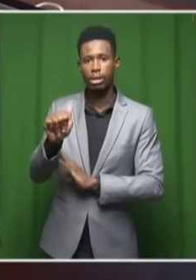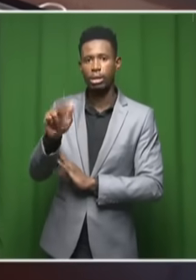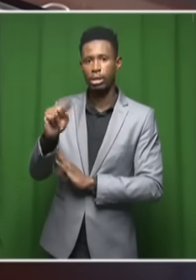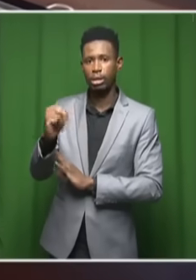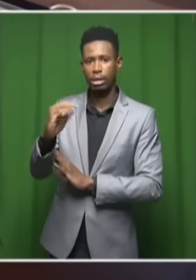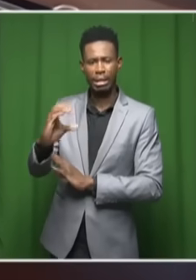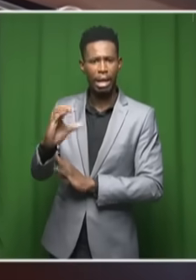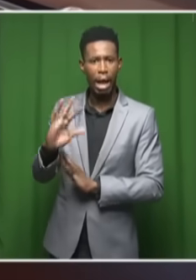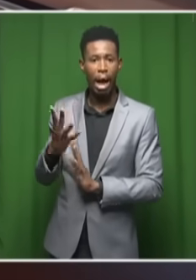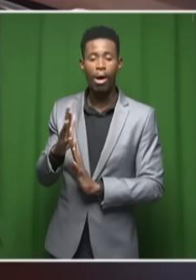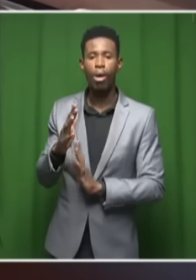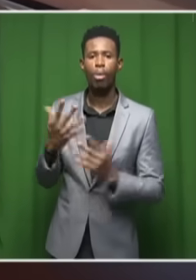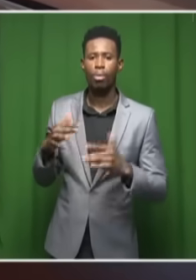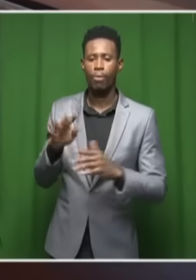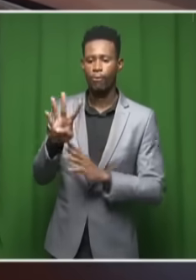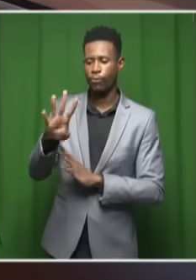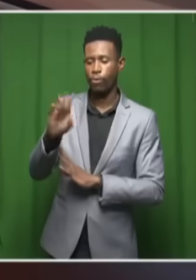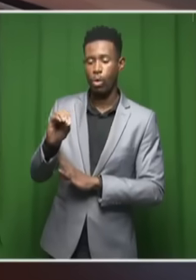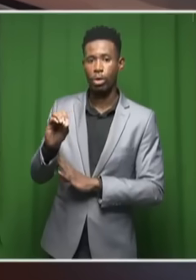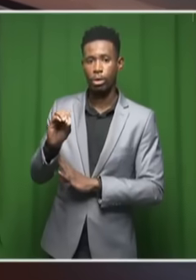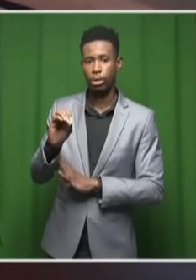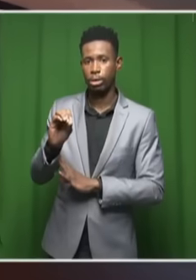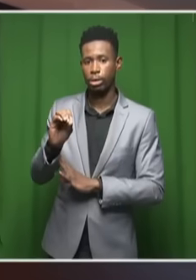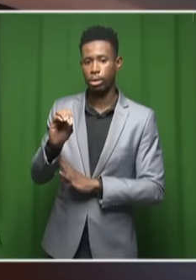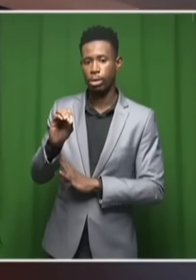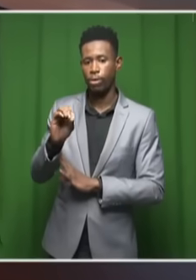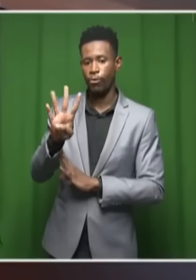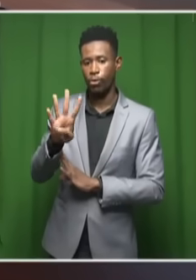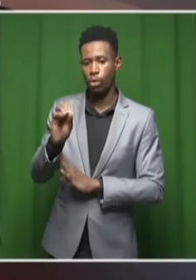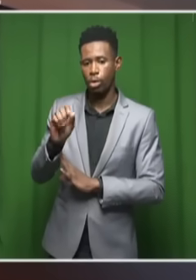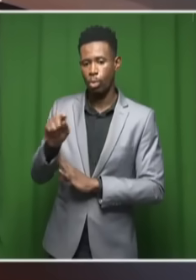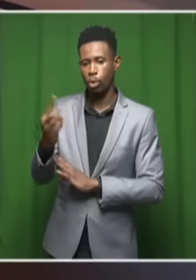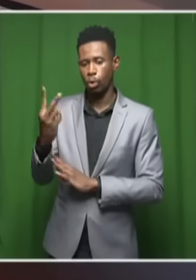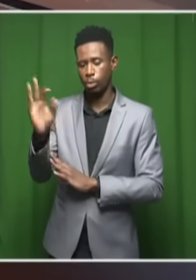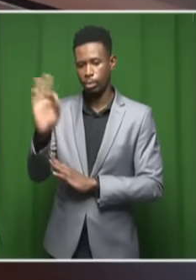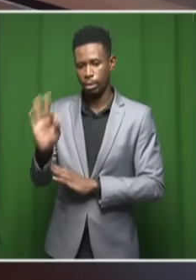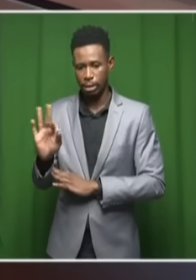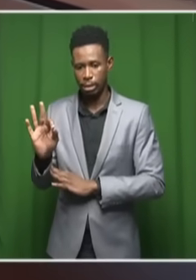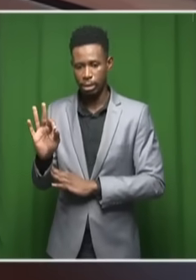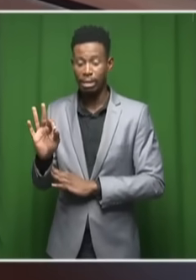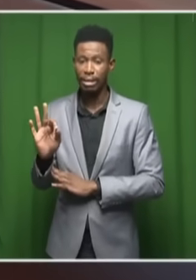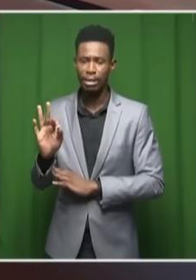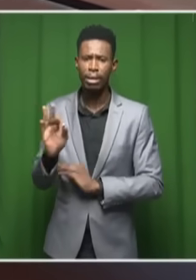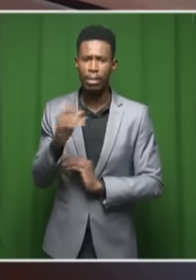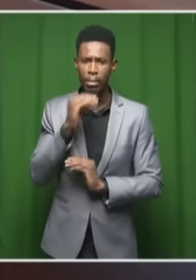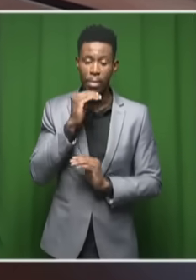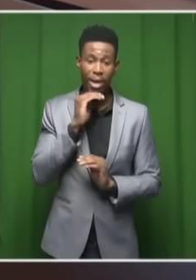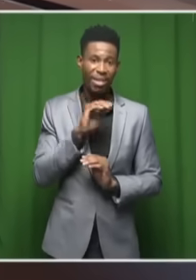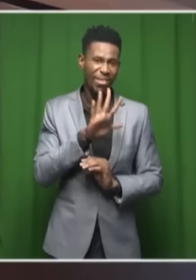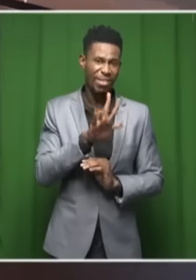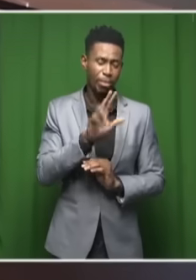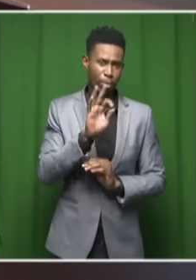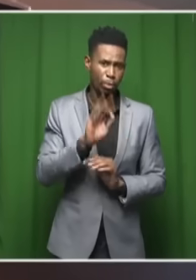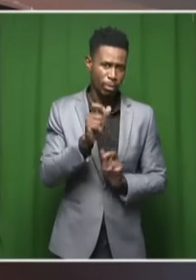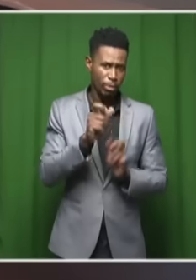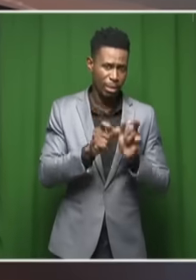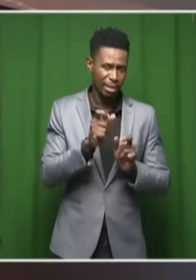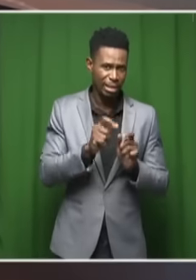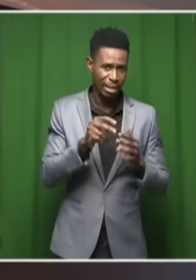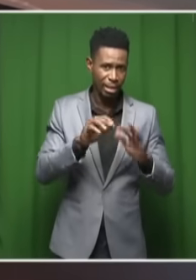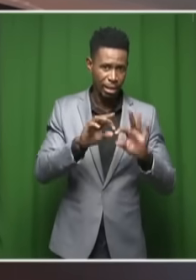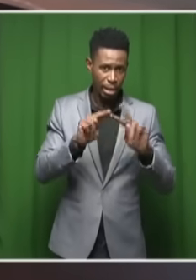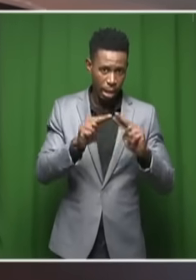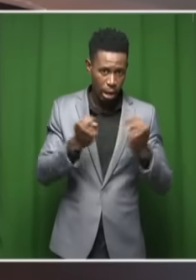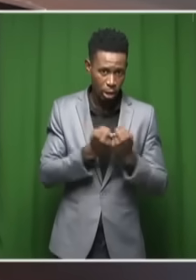Congress is at 40.2%. That's as per that 58.6% national turnout there, followed